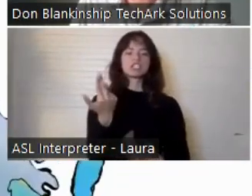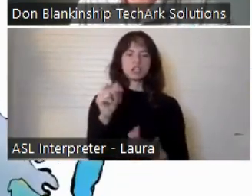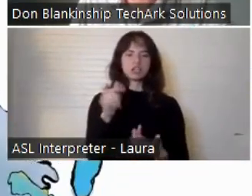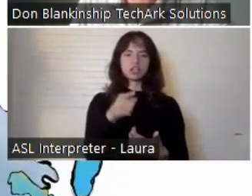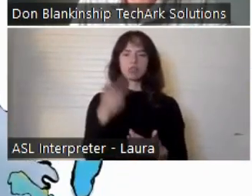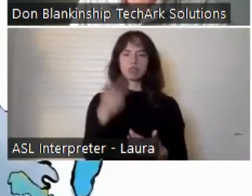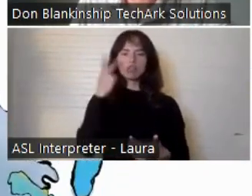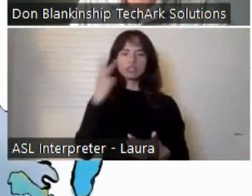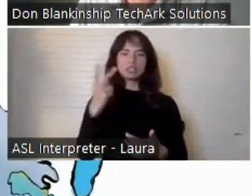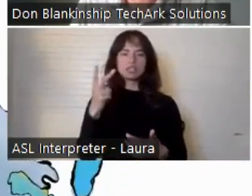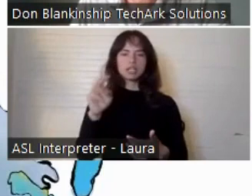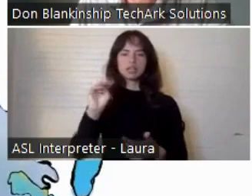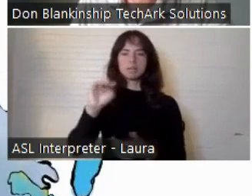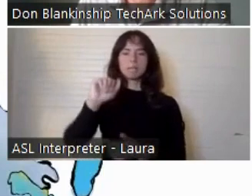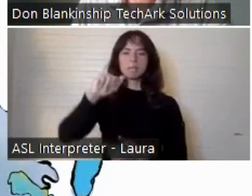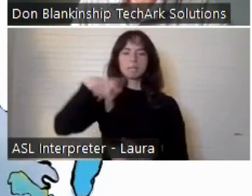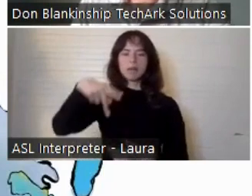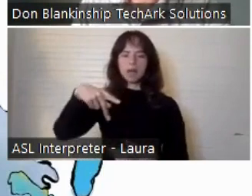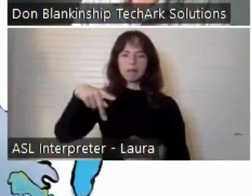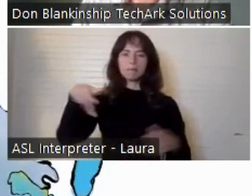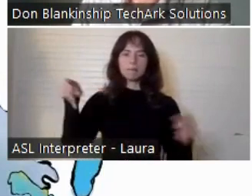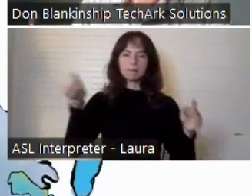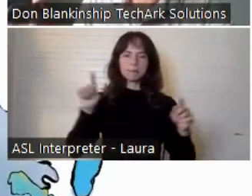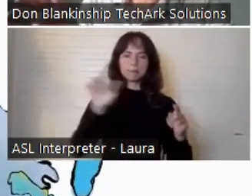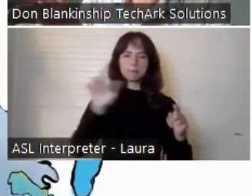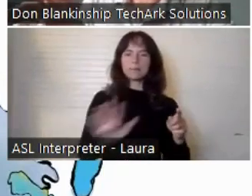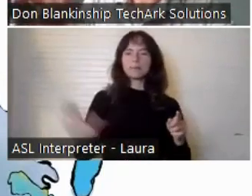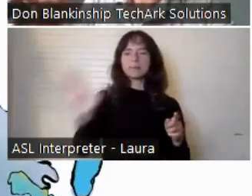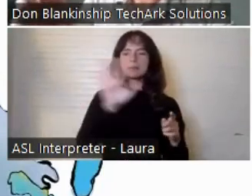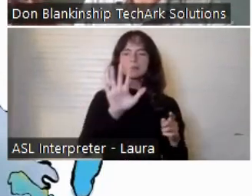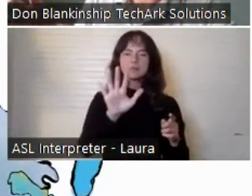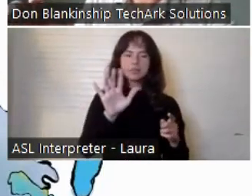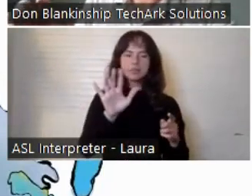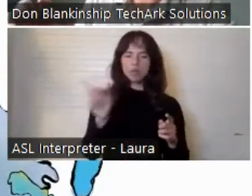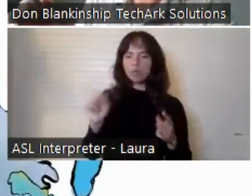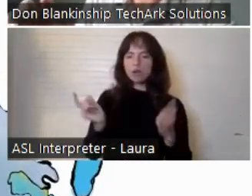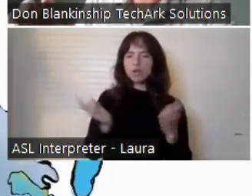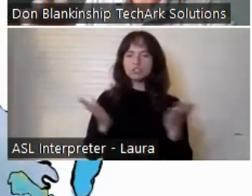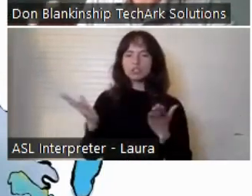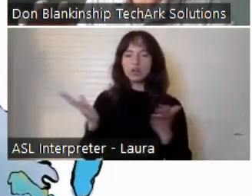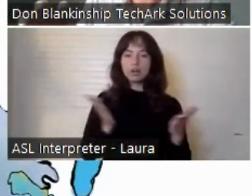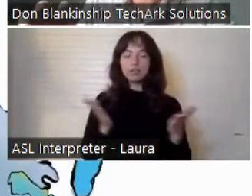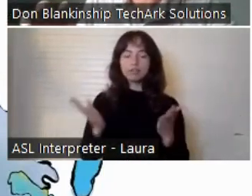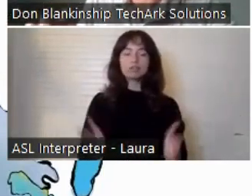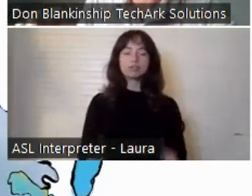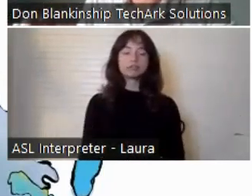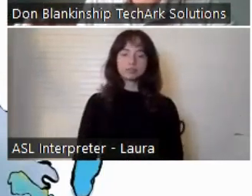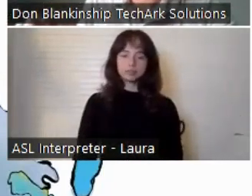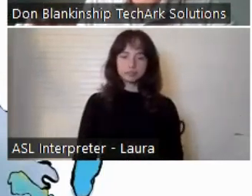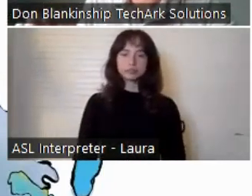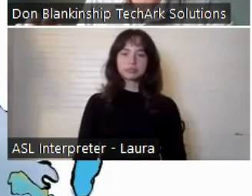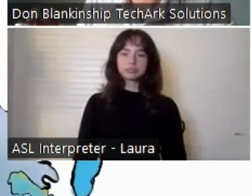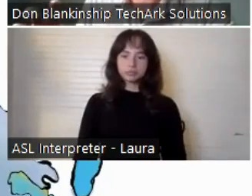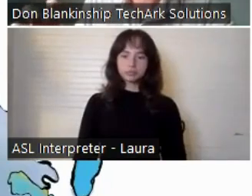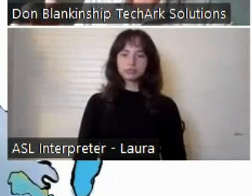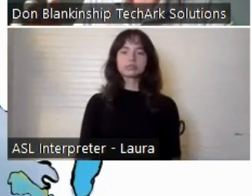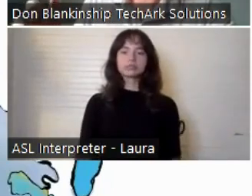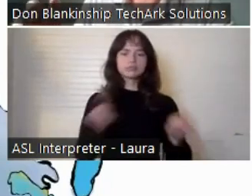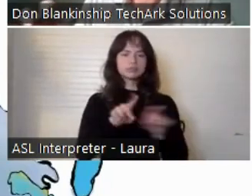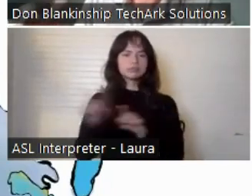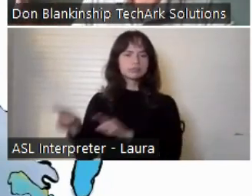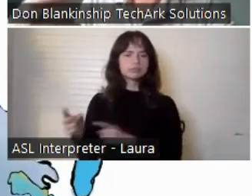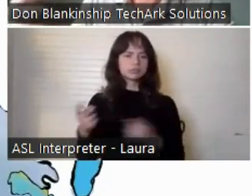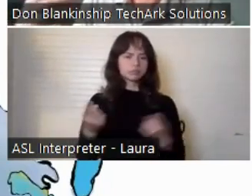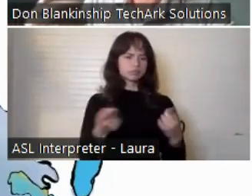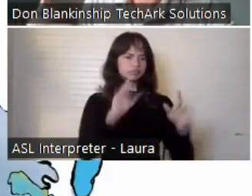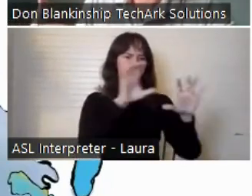highlights the area that Visit Cova serves. There are a lot of sort of competing visitor and conventions bureaus